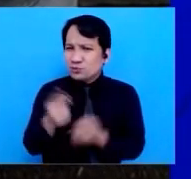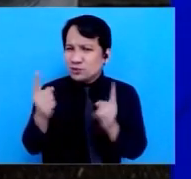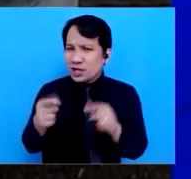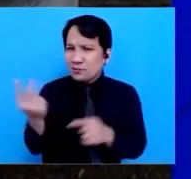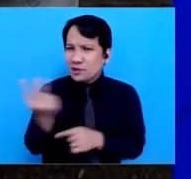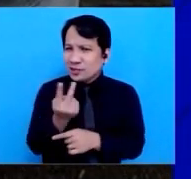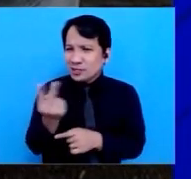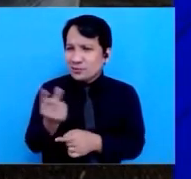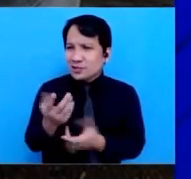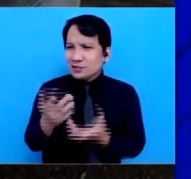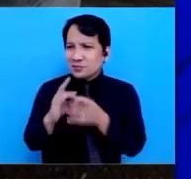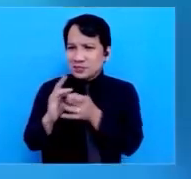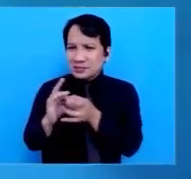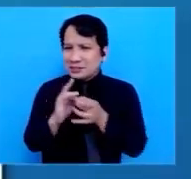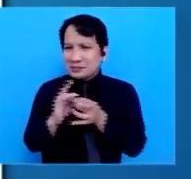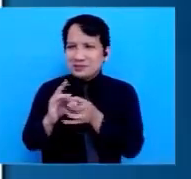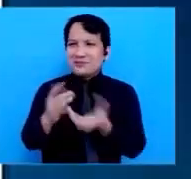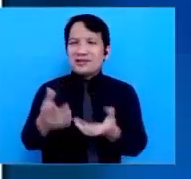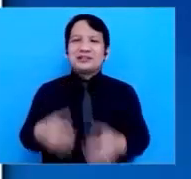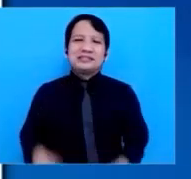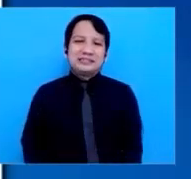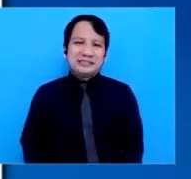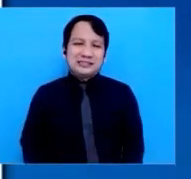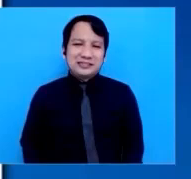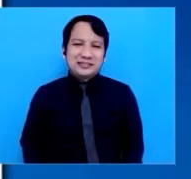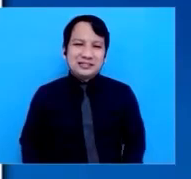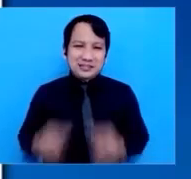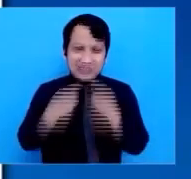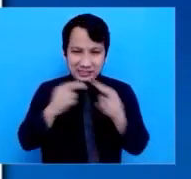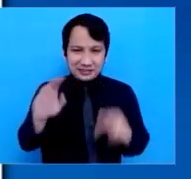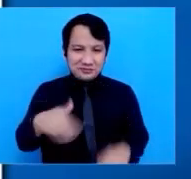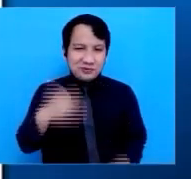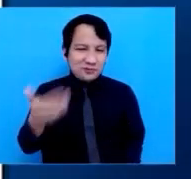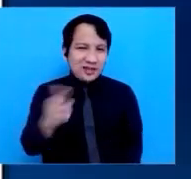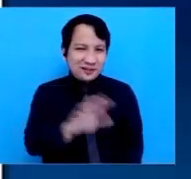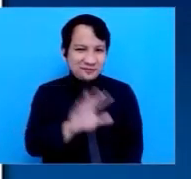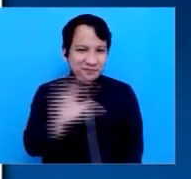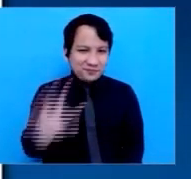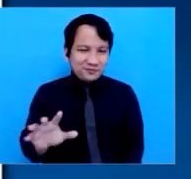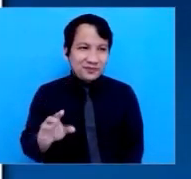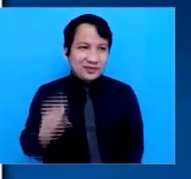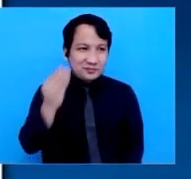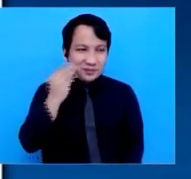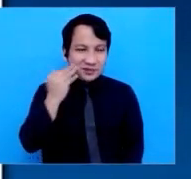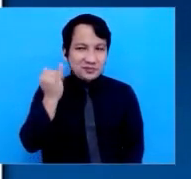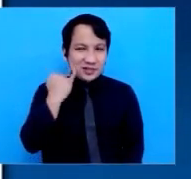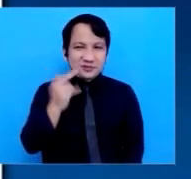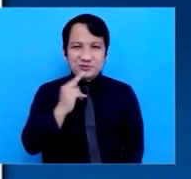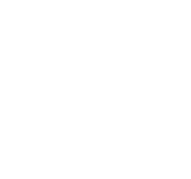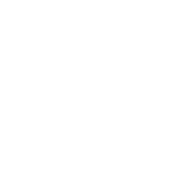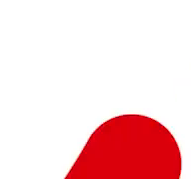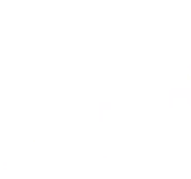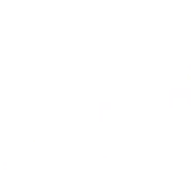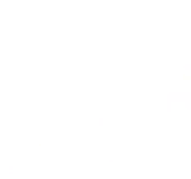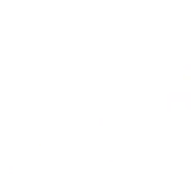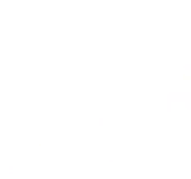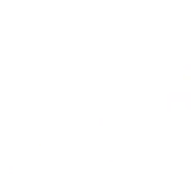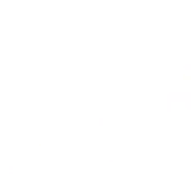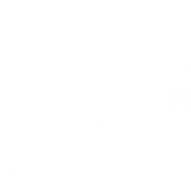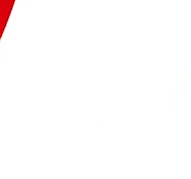kanilang relationship. Nagbabalita mula sa Frontline, MJ Marfori, News 5.